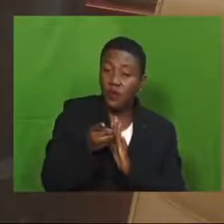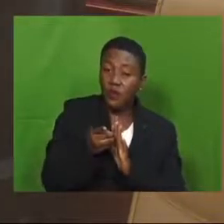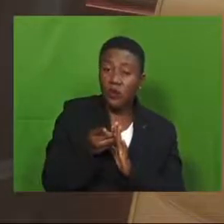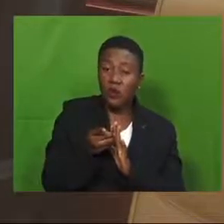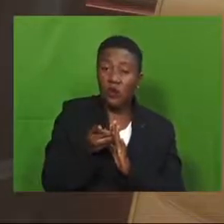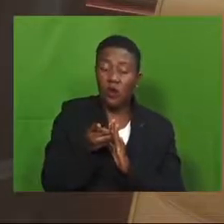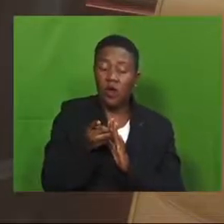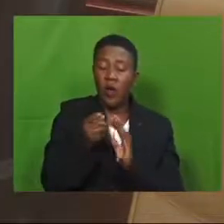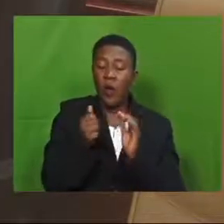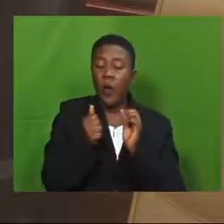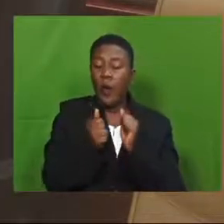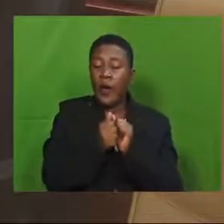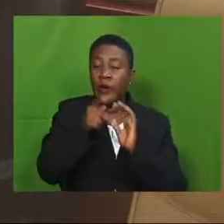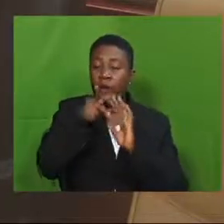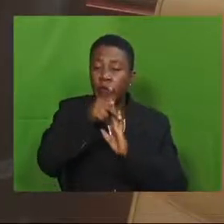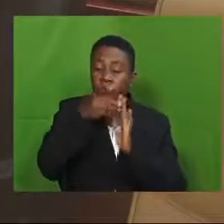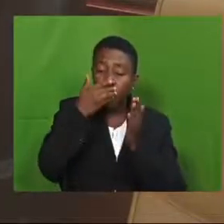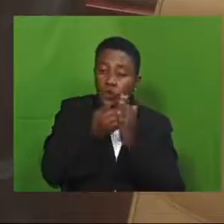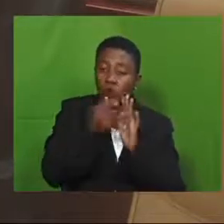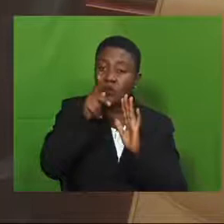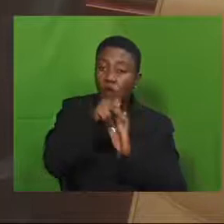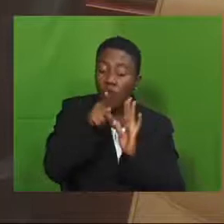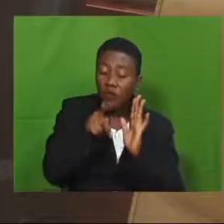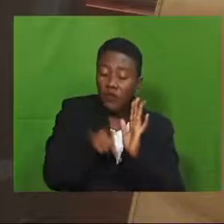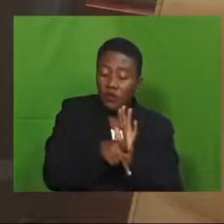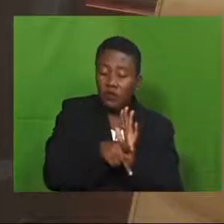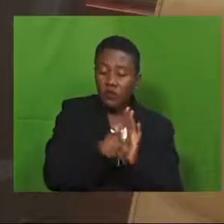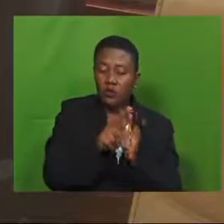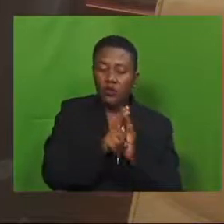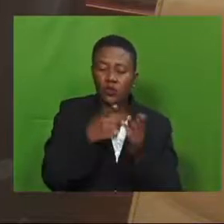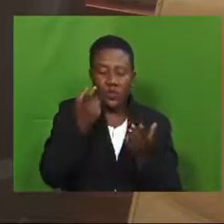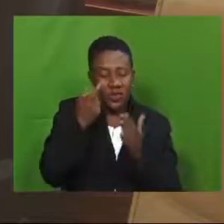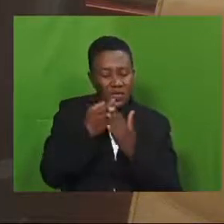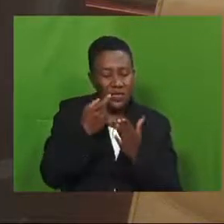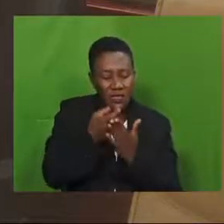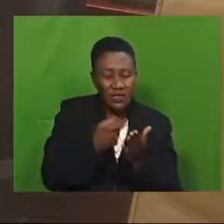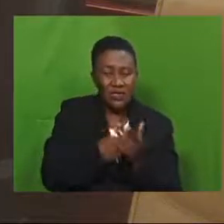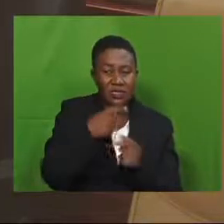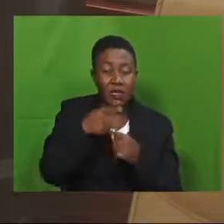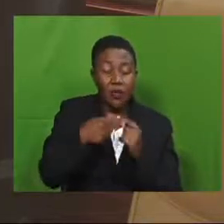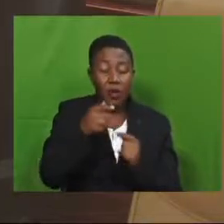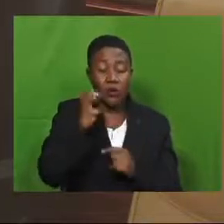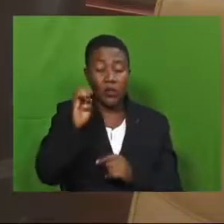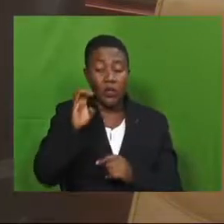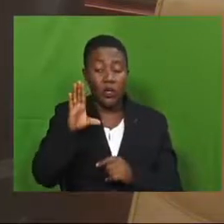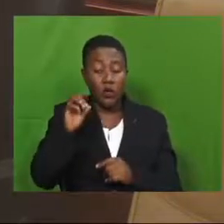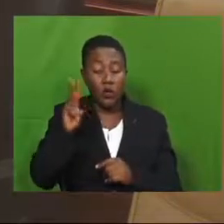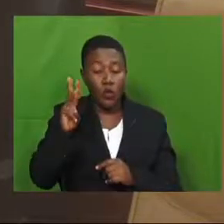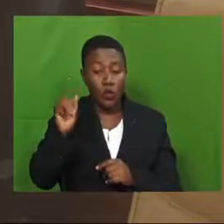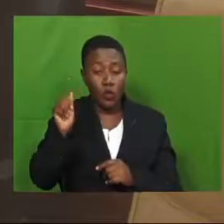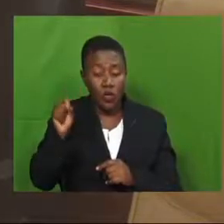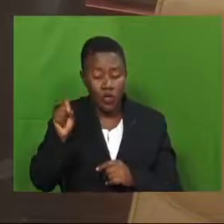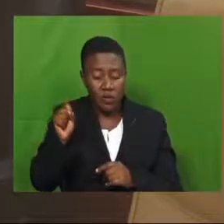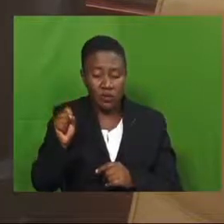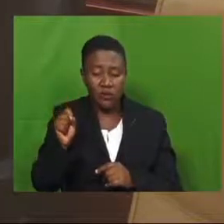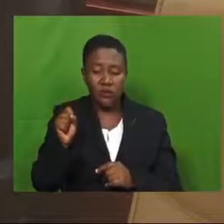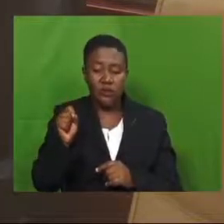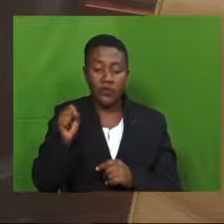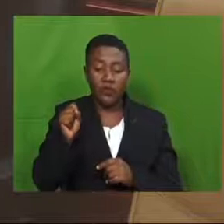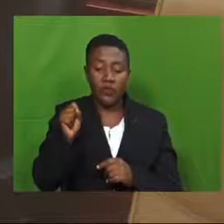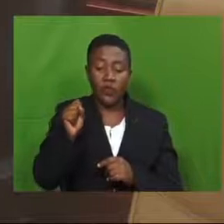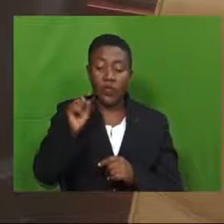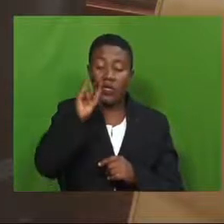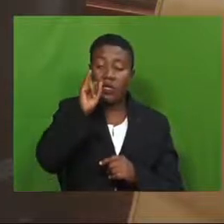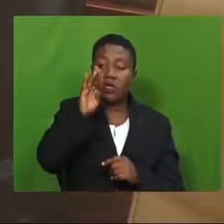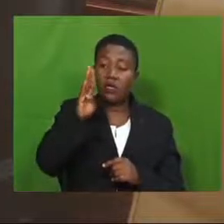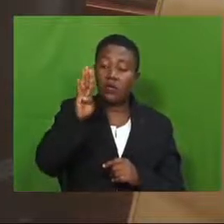relevant policies to propel the agenda of ECOWAS. And Dr. Chambers made him a senior policy